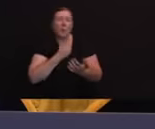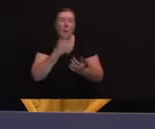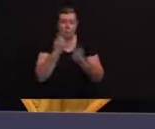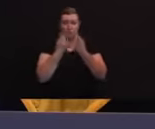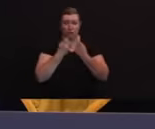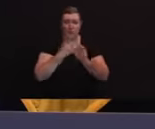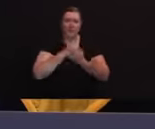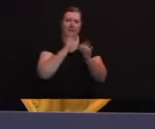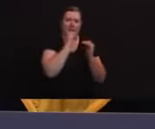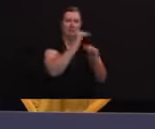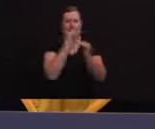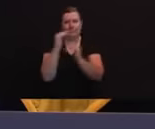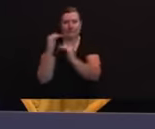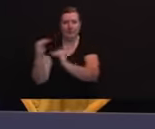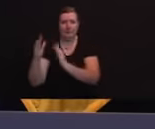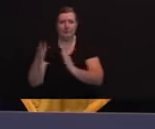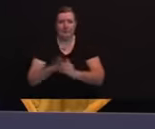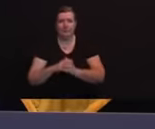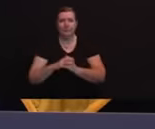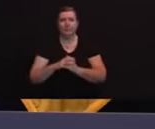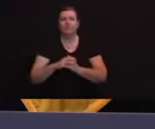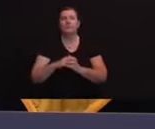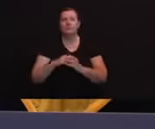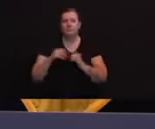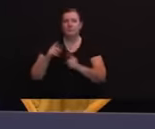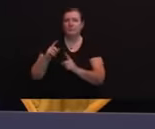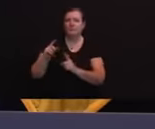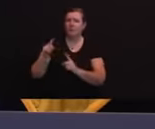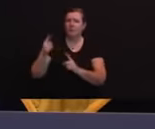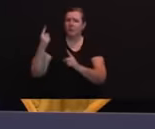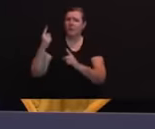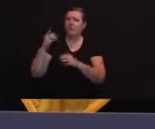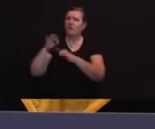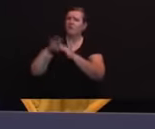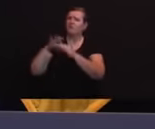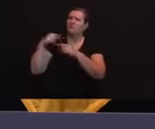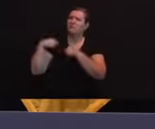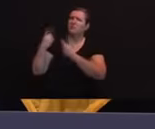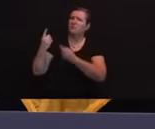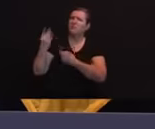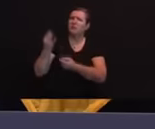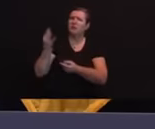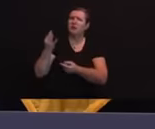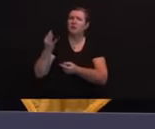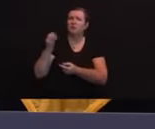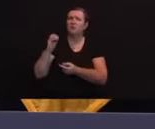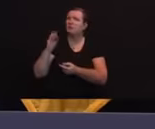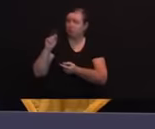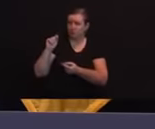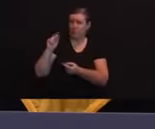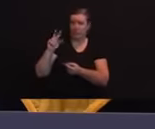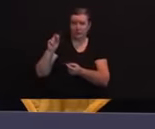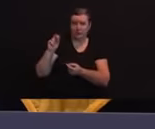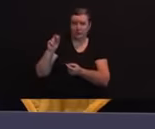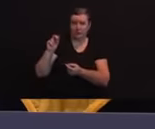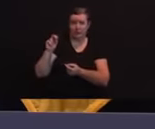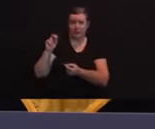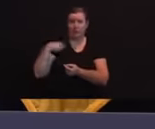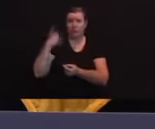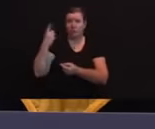have had since the election. I think the last one we had was the Friday, if my recollection serves me, Friday, October 30th, right before the election. So this